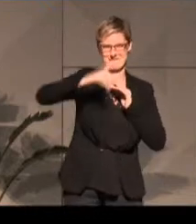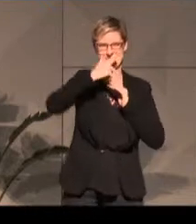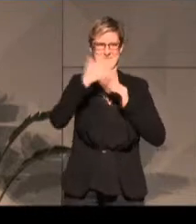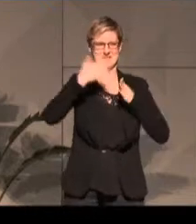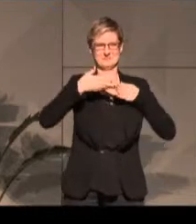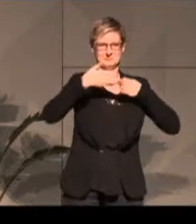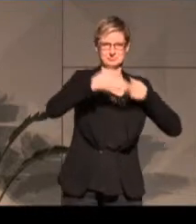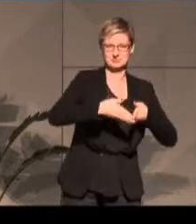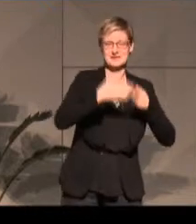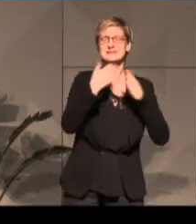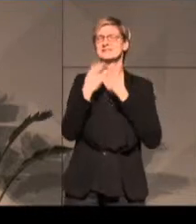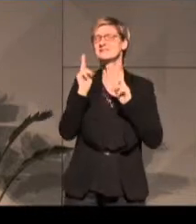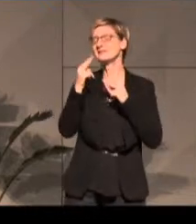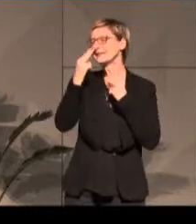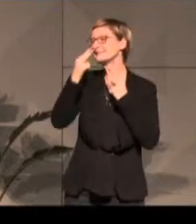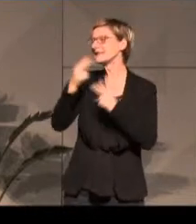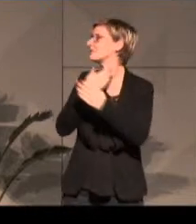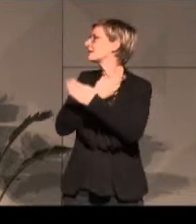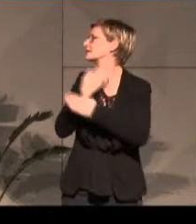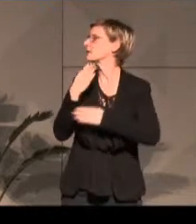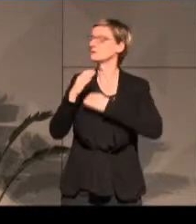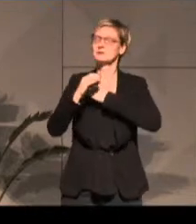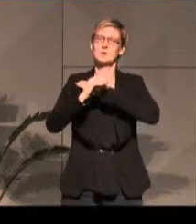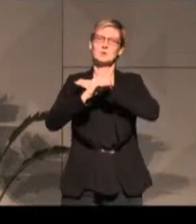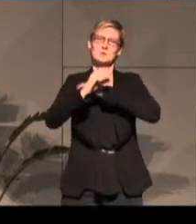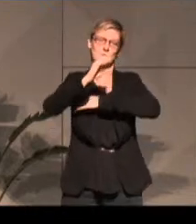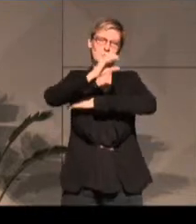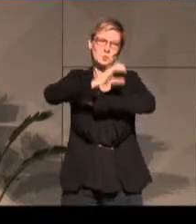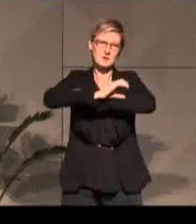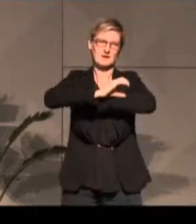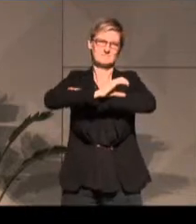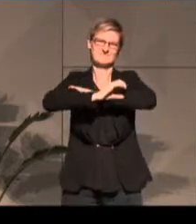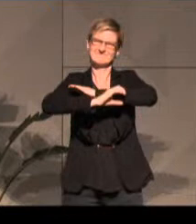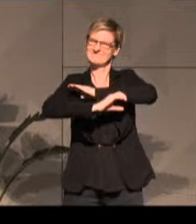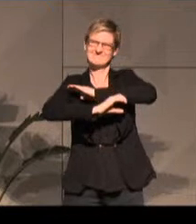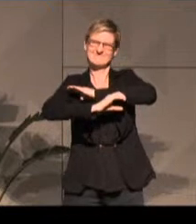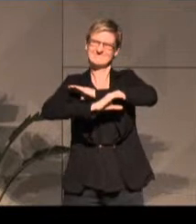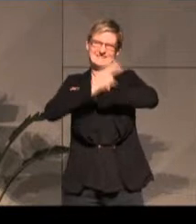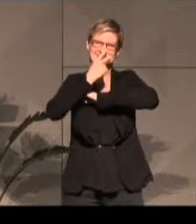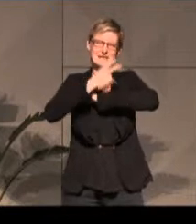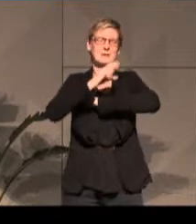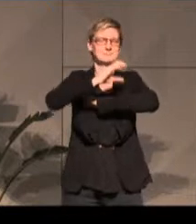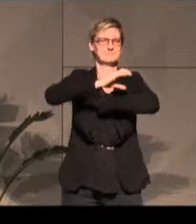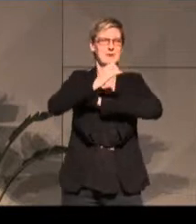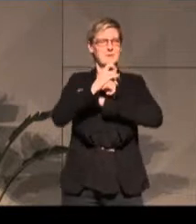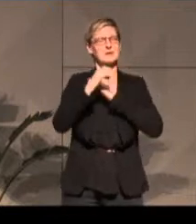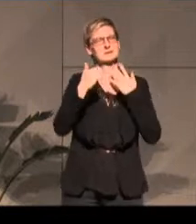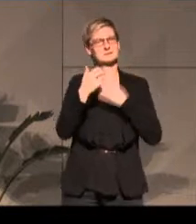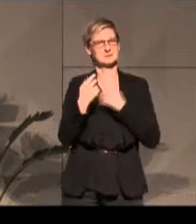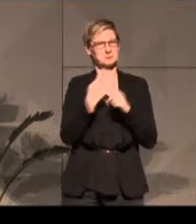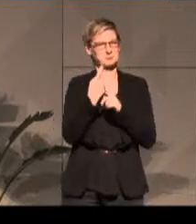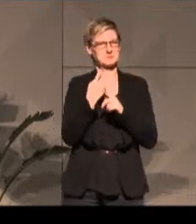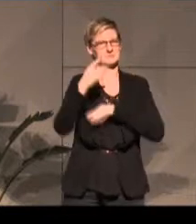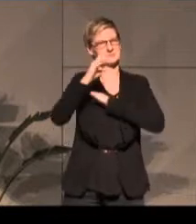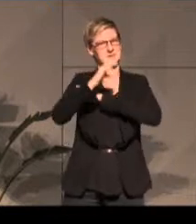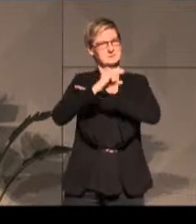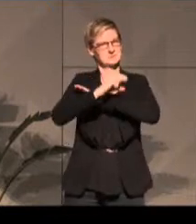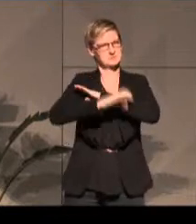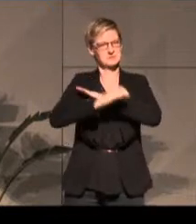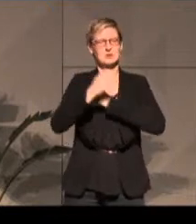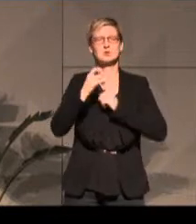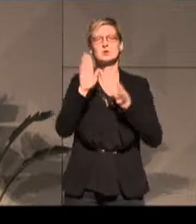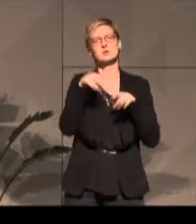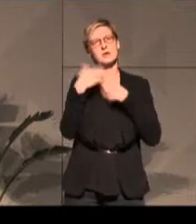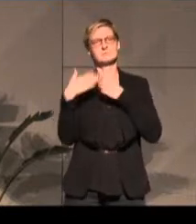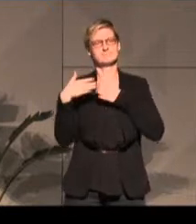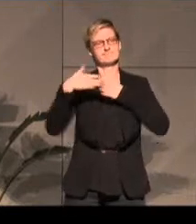Bremerhaven 2 days before that, so we could only see how the lower rim of the sun reaches the horizon. We